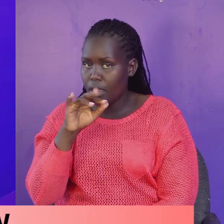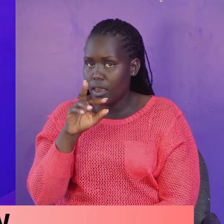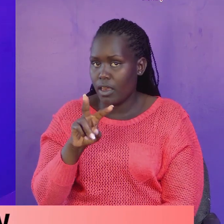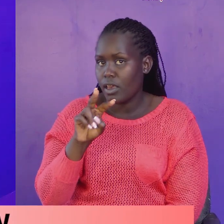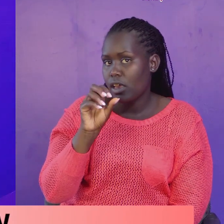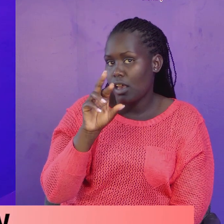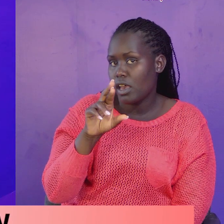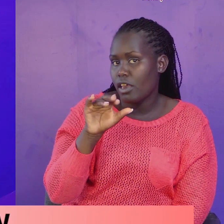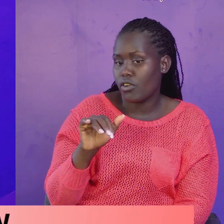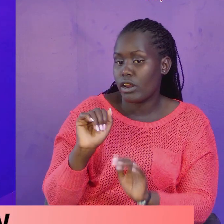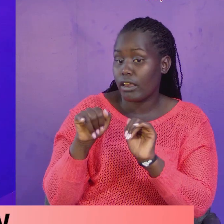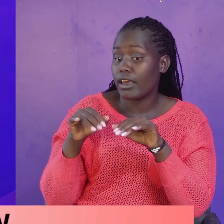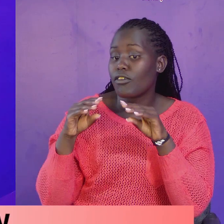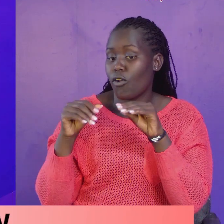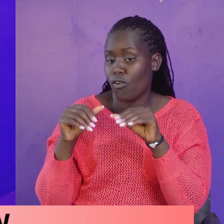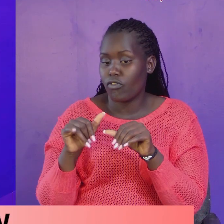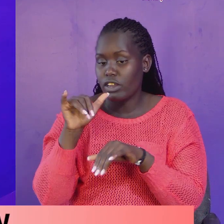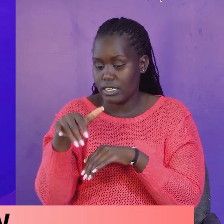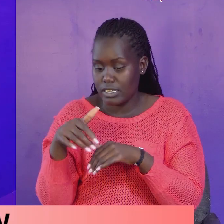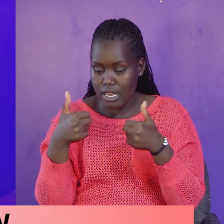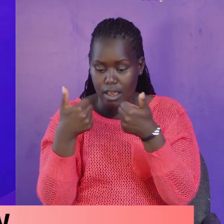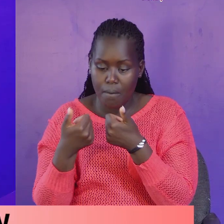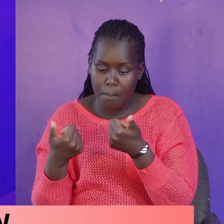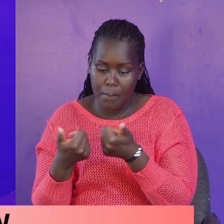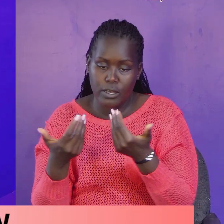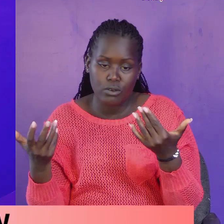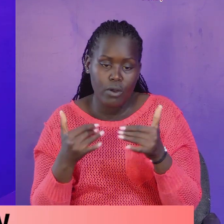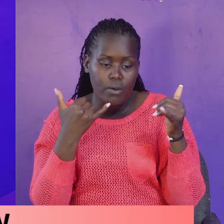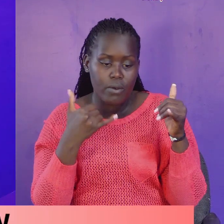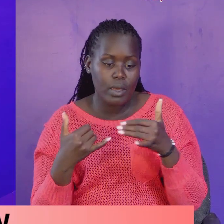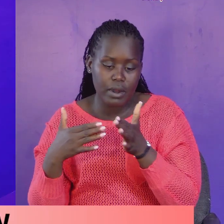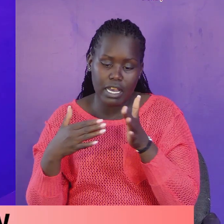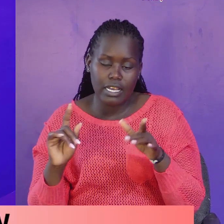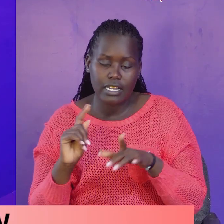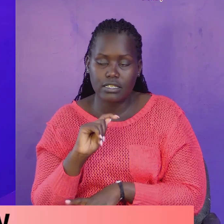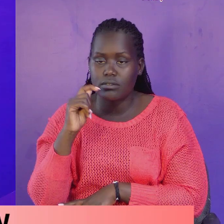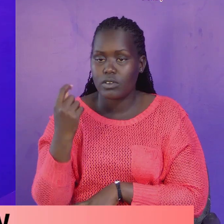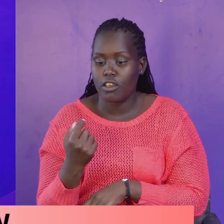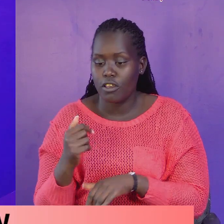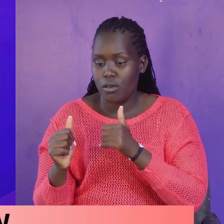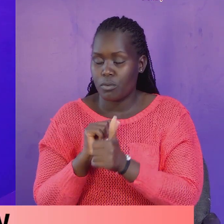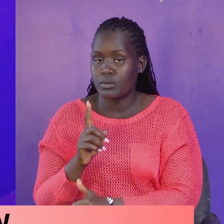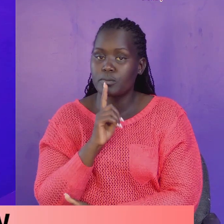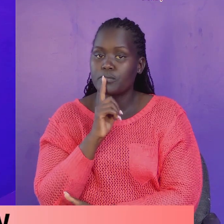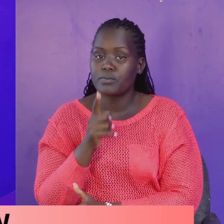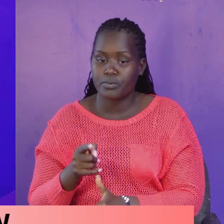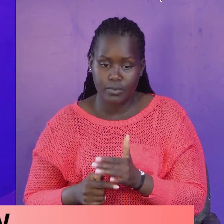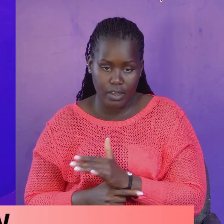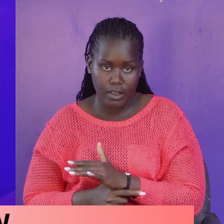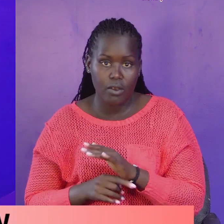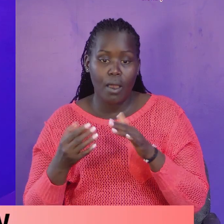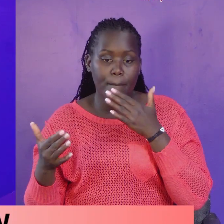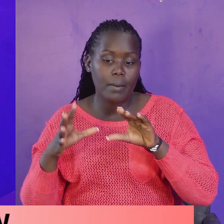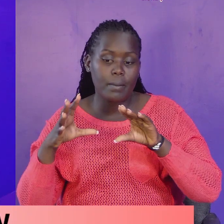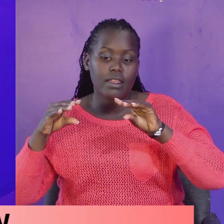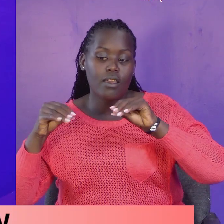qualify. And it is that game they are playing against Kenya that is going to make sure that they either qualify